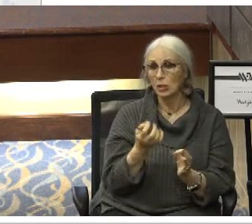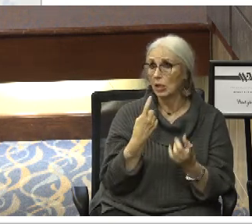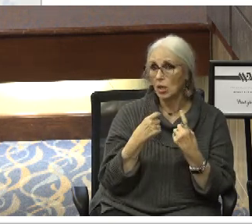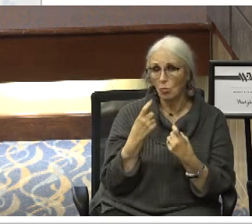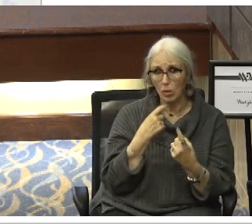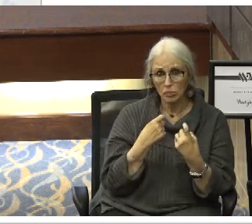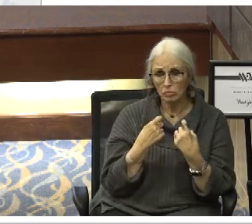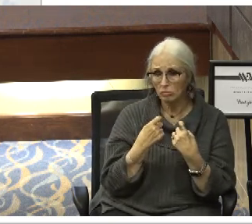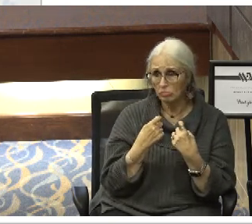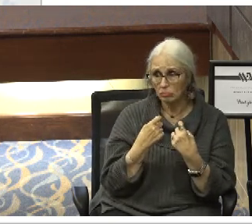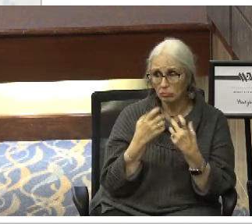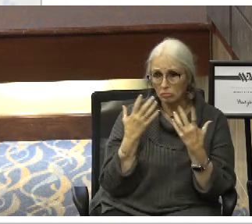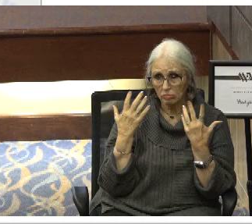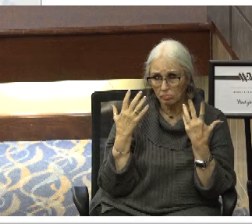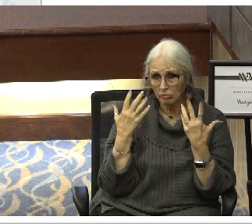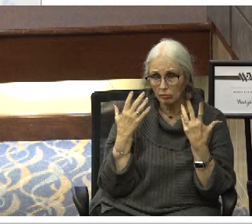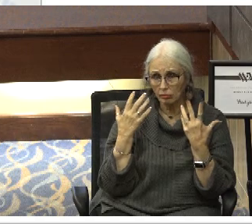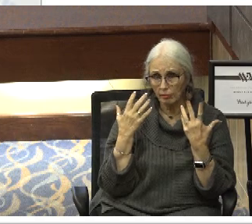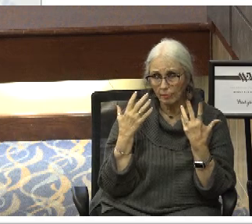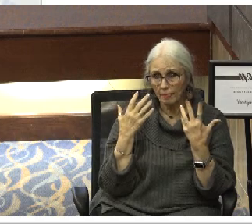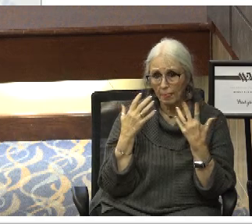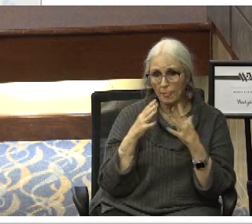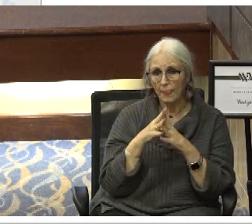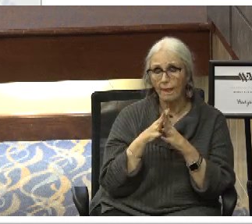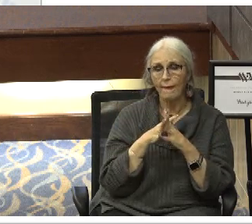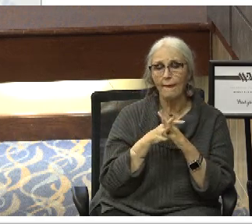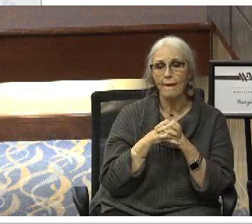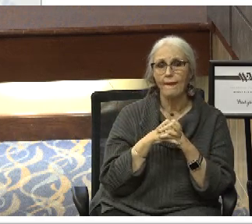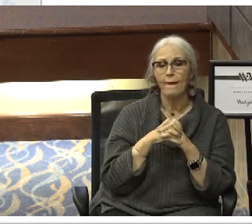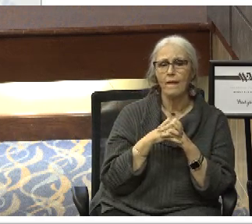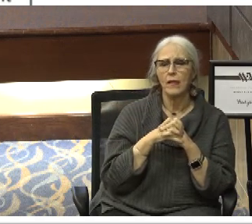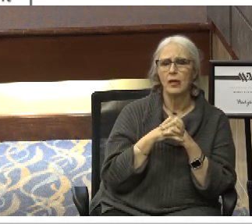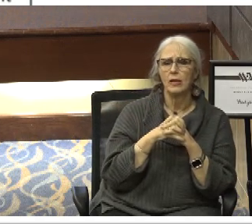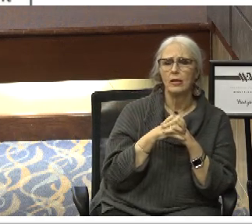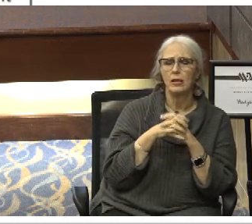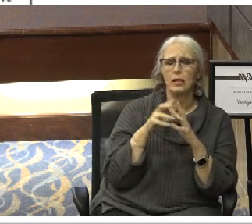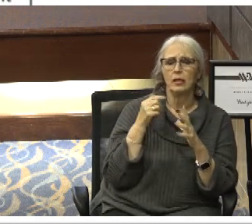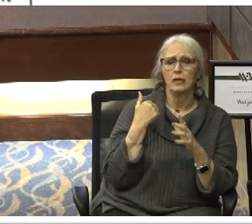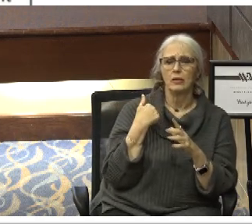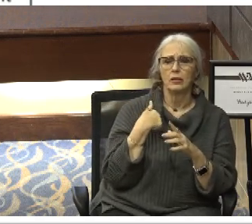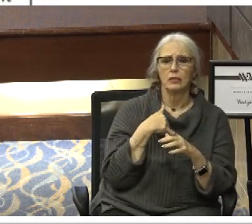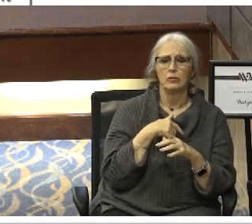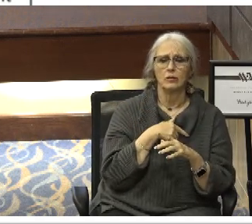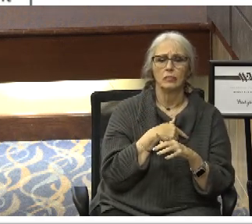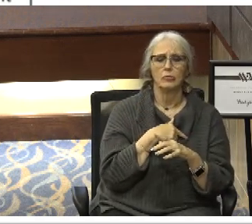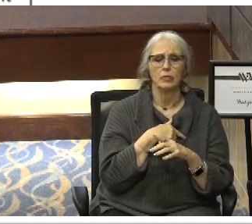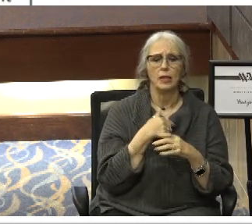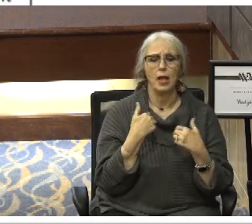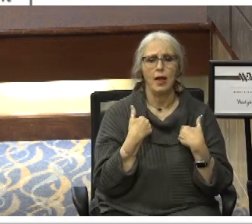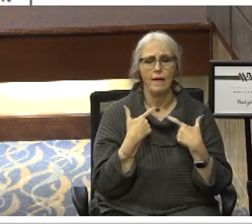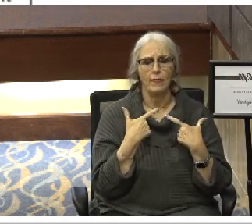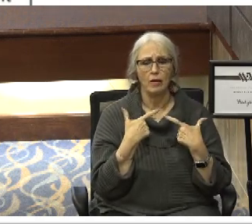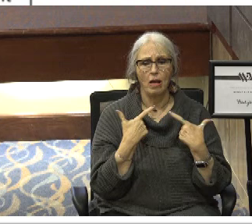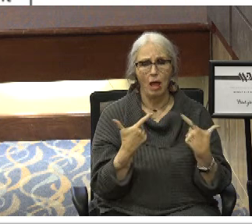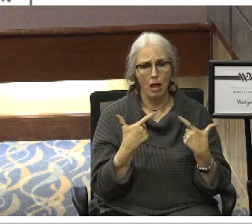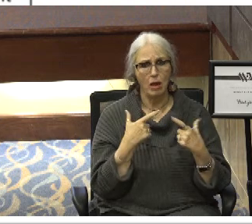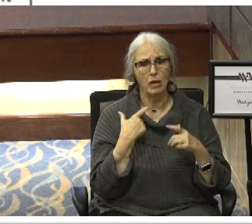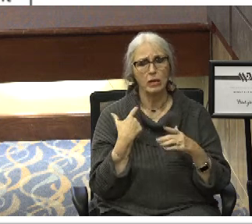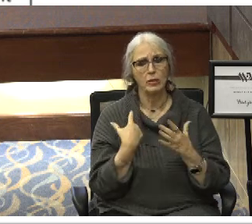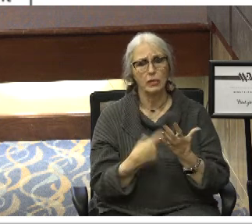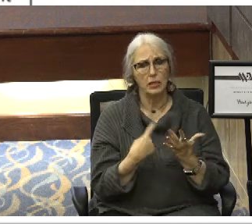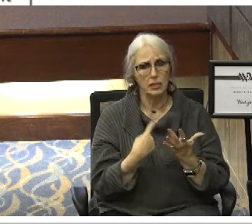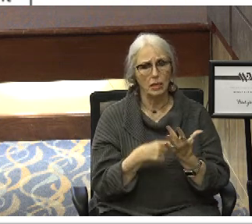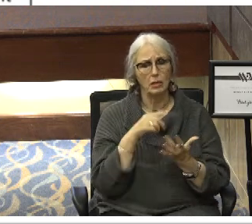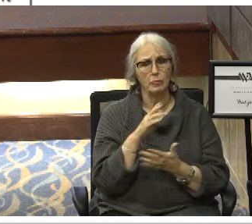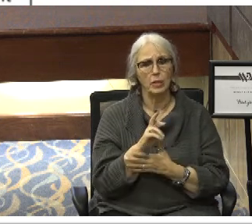on that? I know that last slide can kind of be confusing, so feel free to interrupt me. We've actually, we've had a lot of long discussions about the